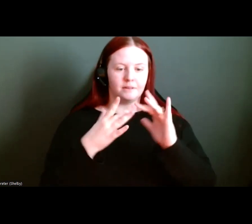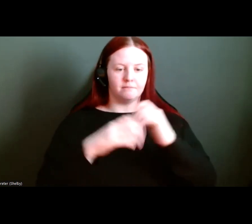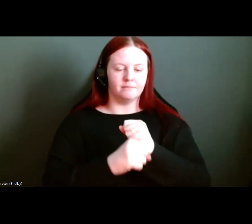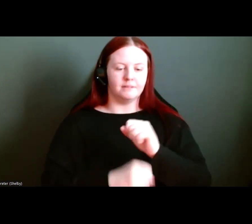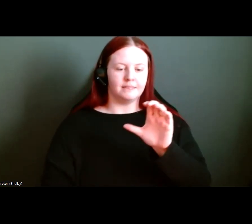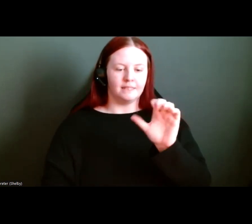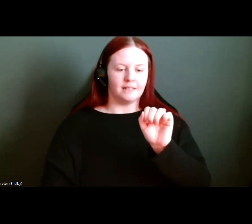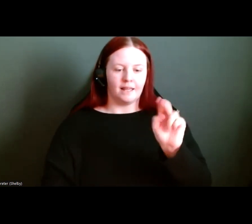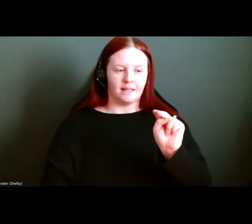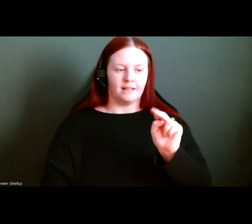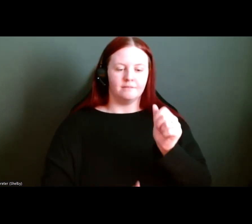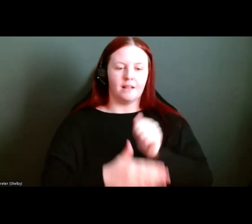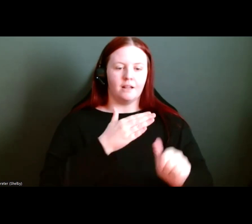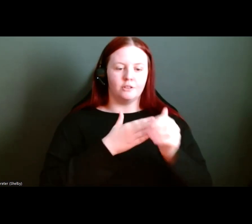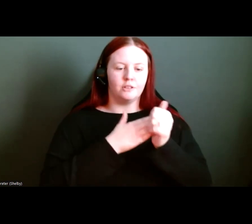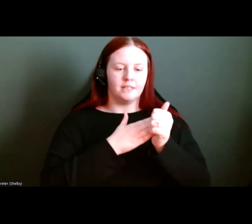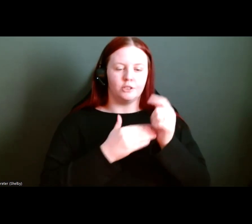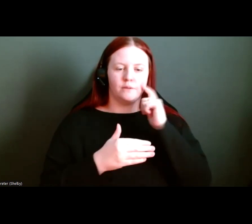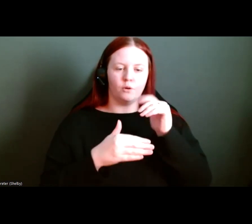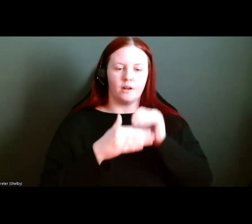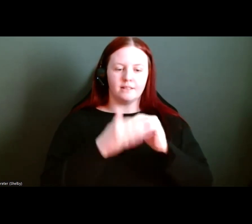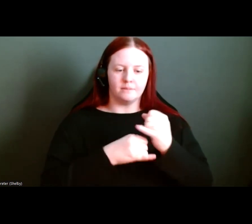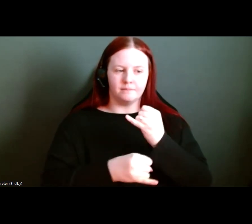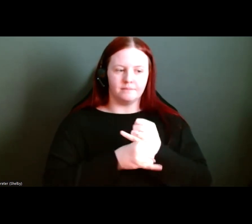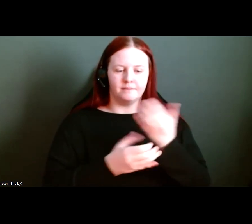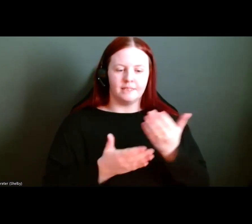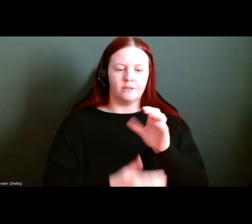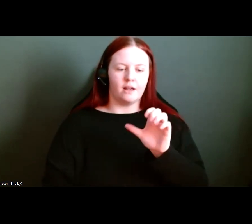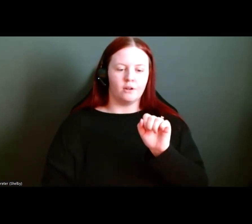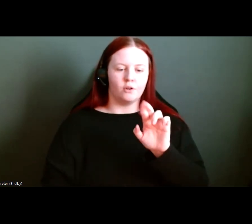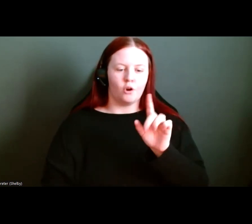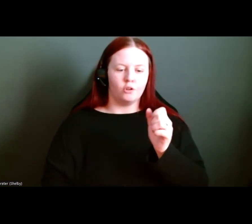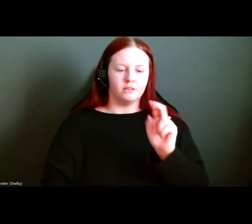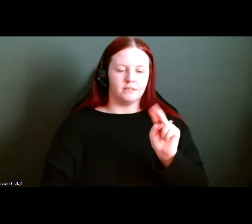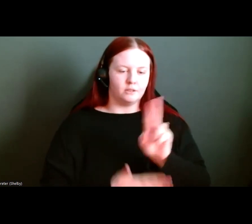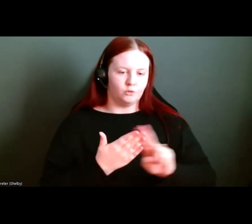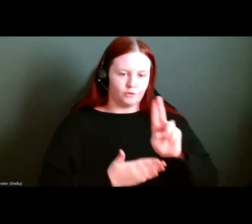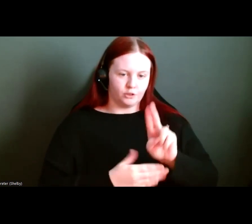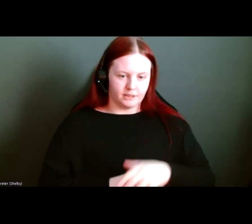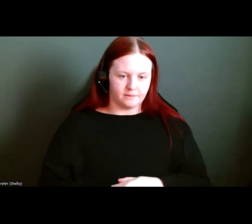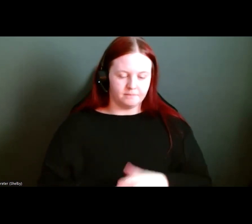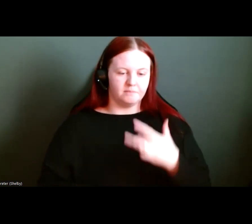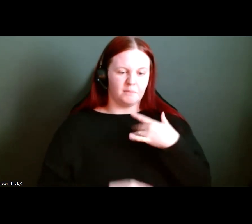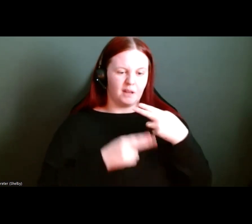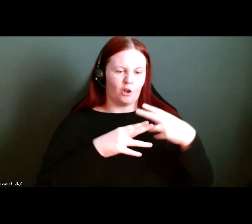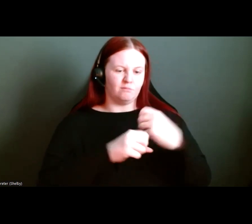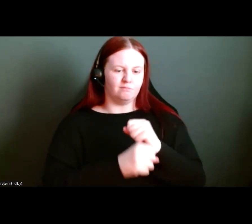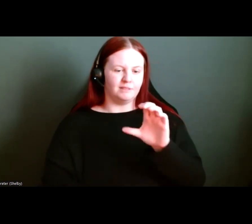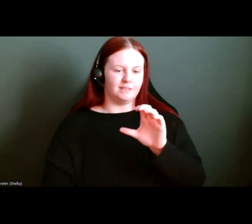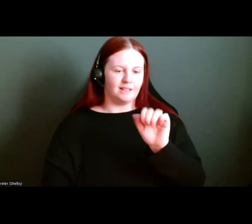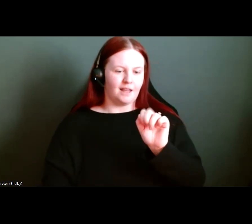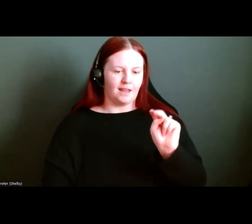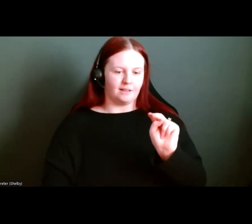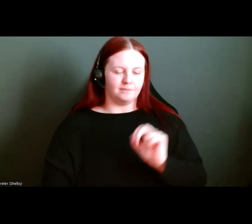the leadership of the Accessibility Institute at Carleton University. We often call it CAN,